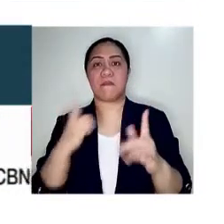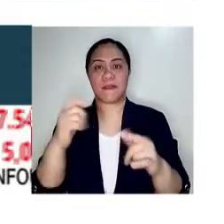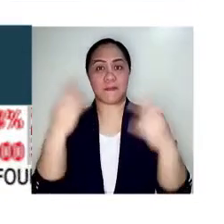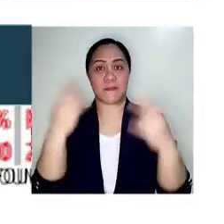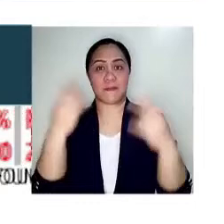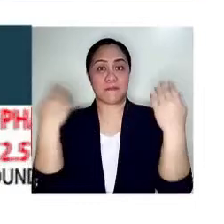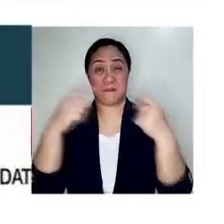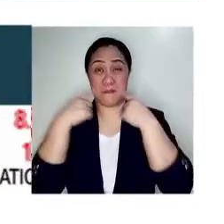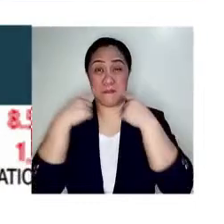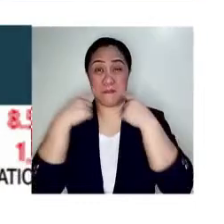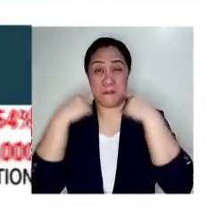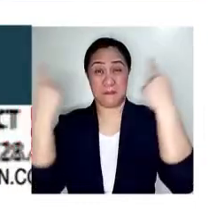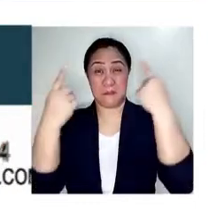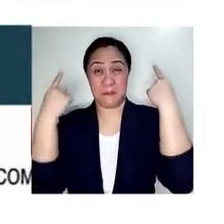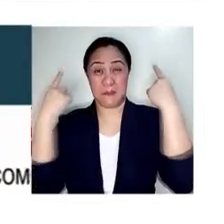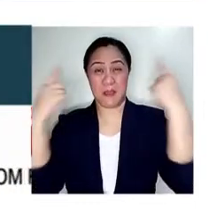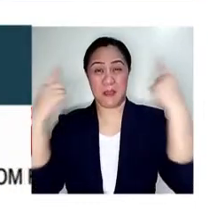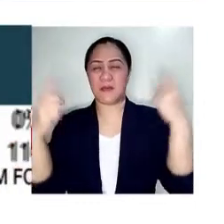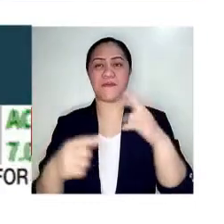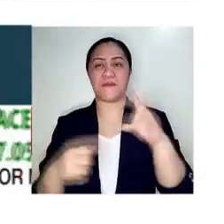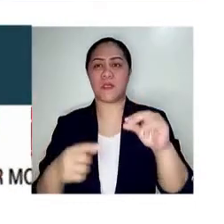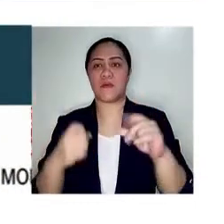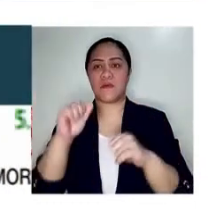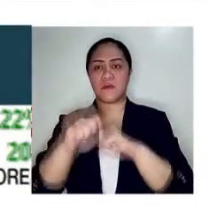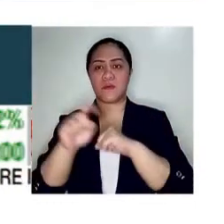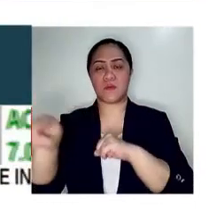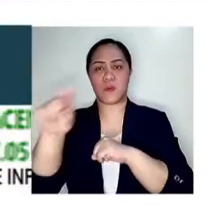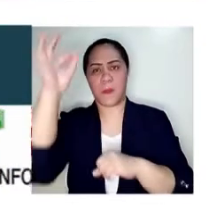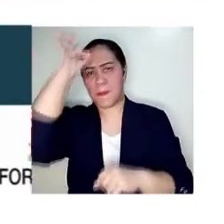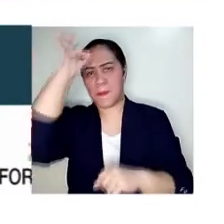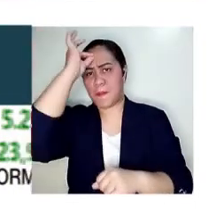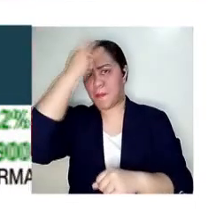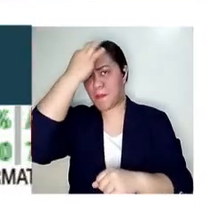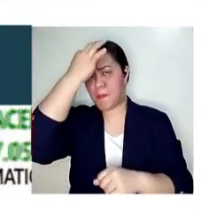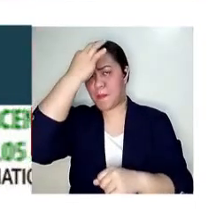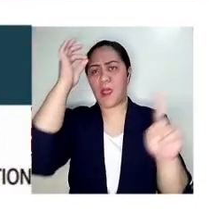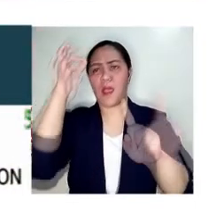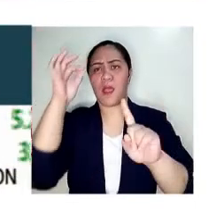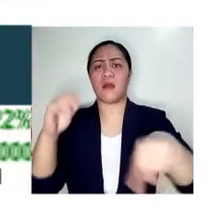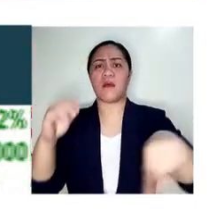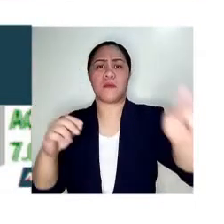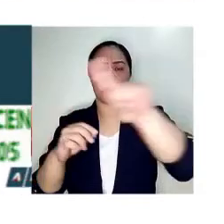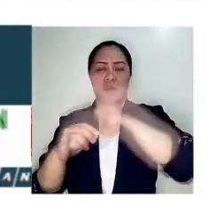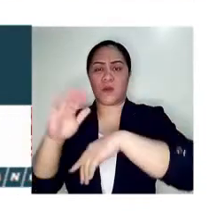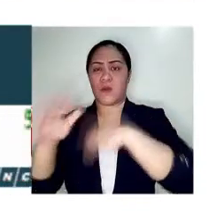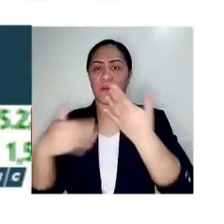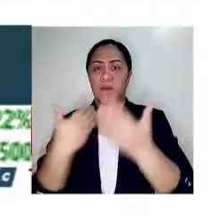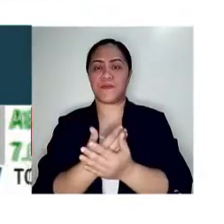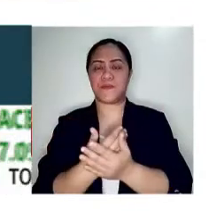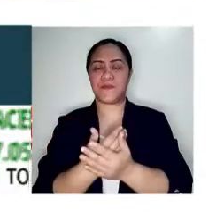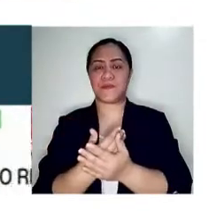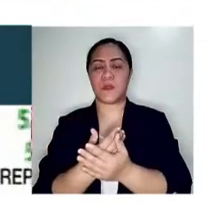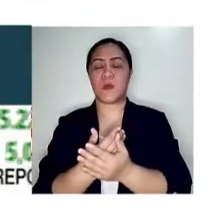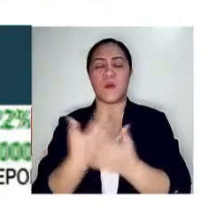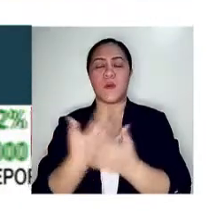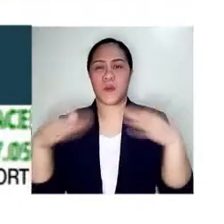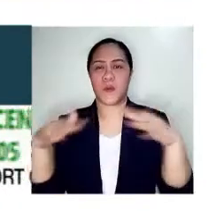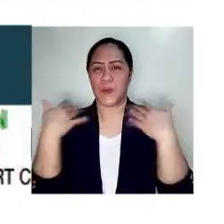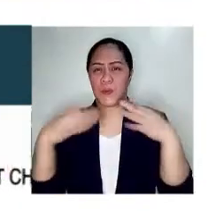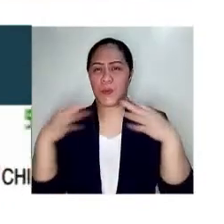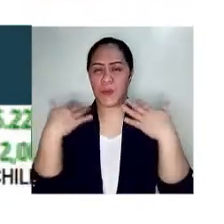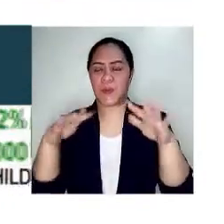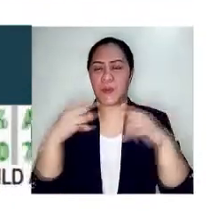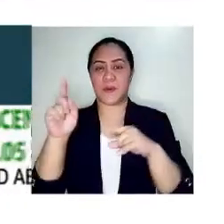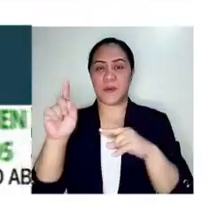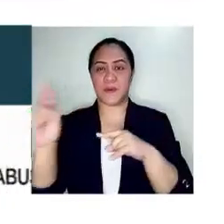that resonate with most of the viewers there, TJ? It was an incredible message, Carmina. I mean, he's the